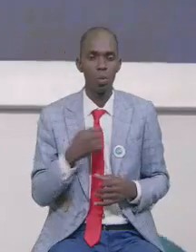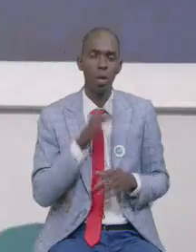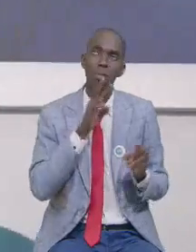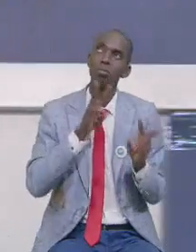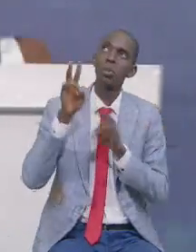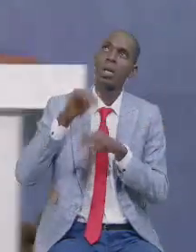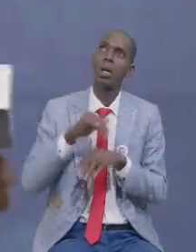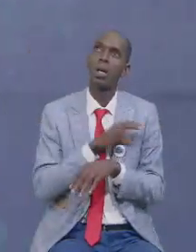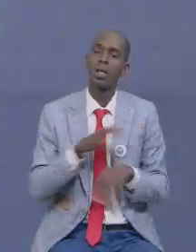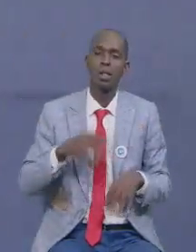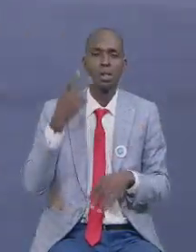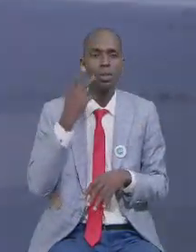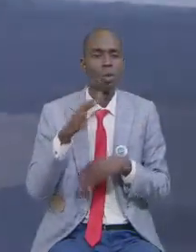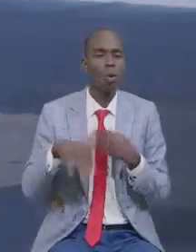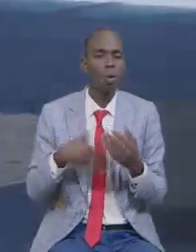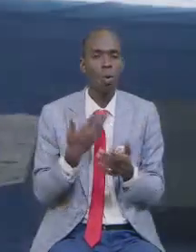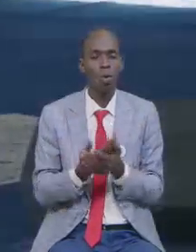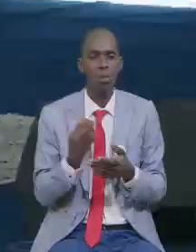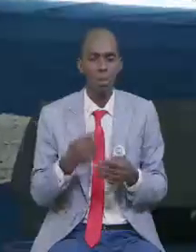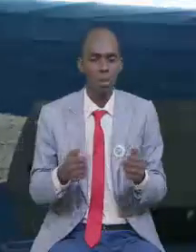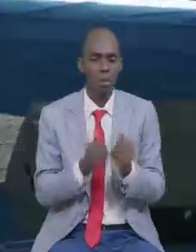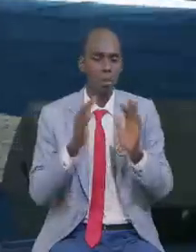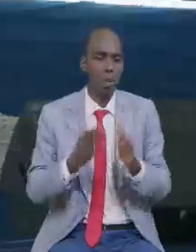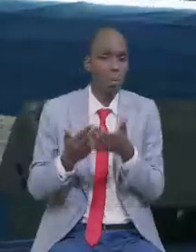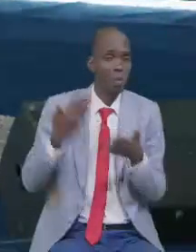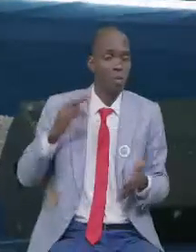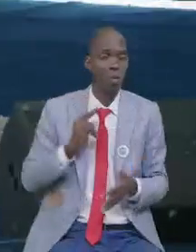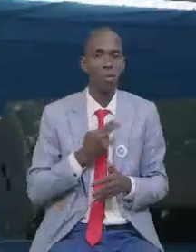all the apostles that went before us. And even as